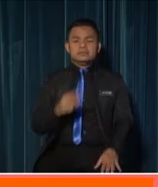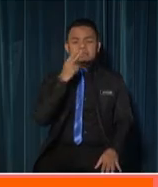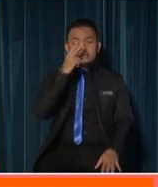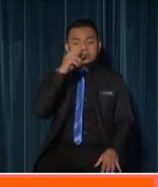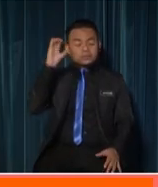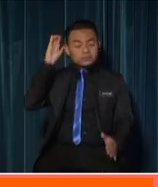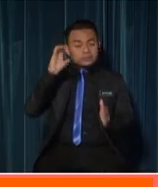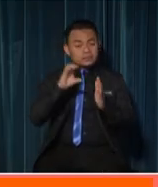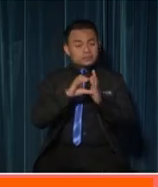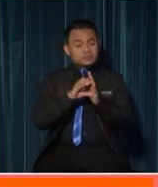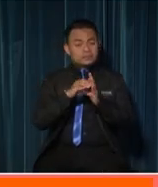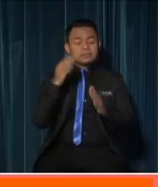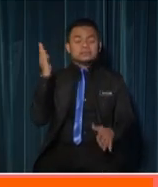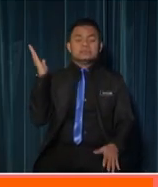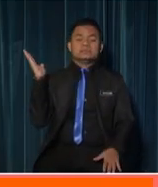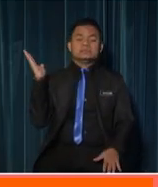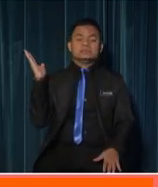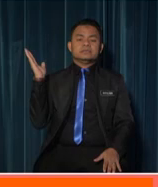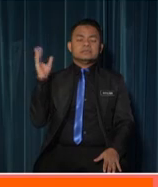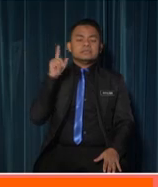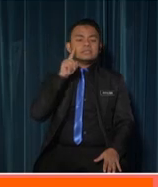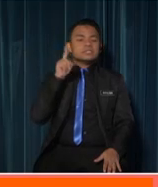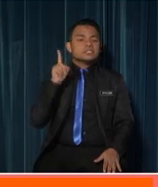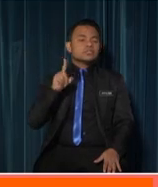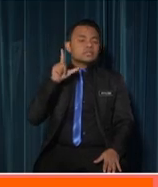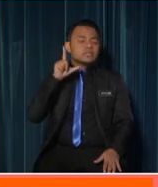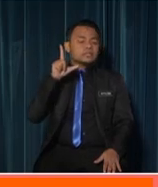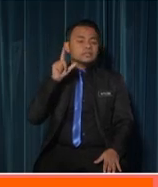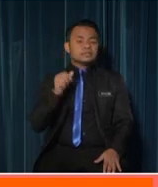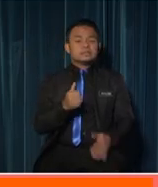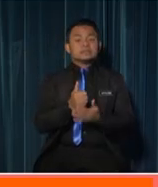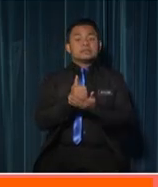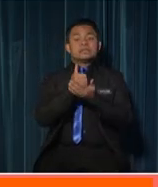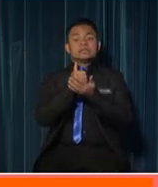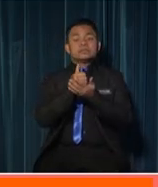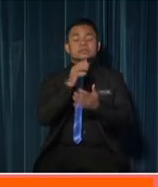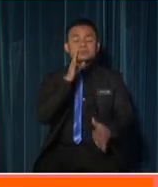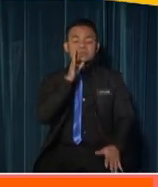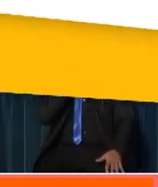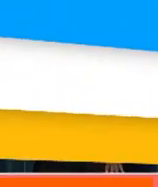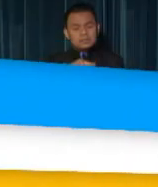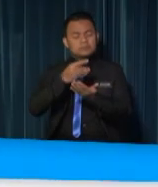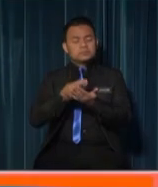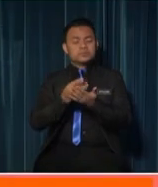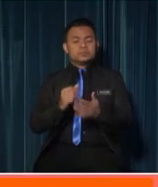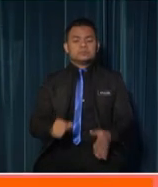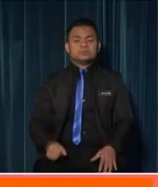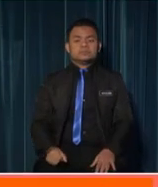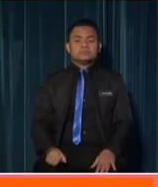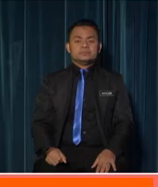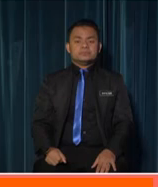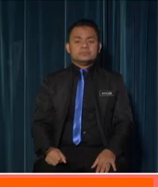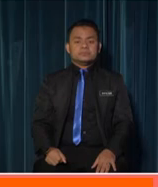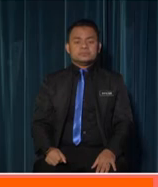picture. Zulaika is helping her mother in the kitchen.